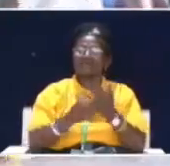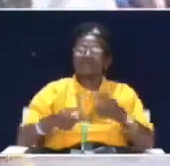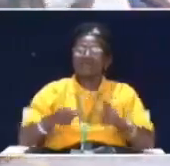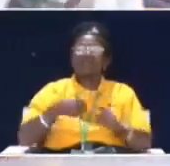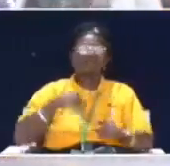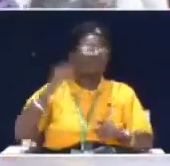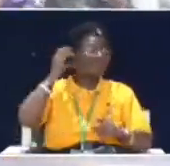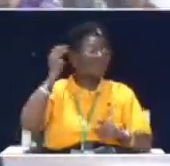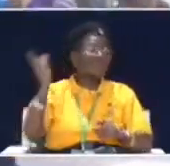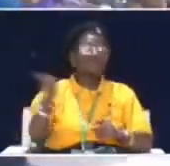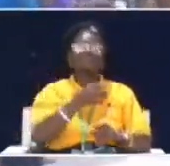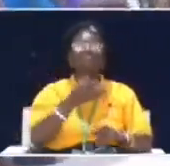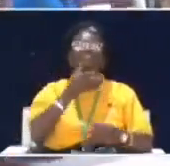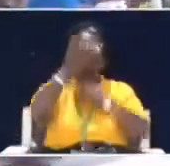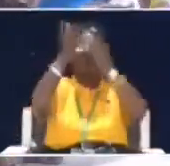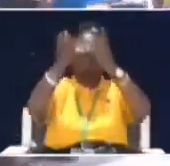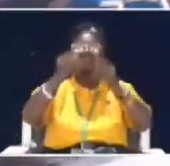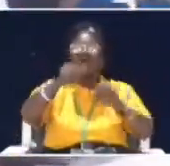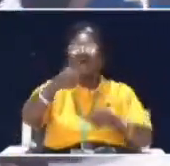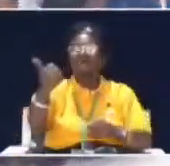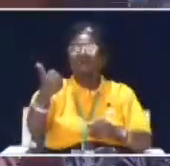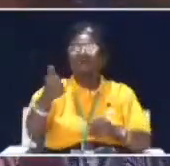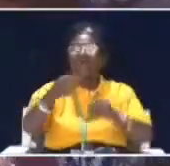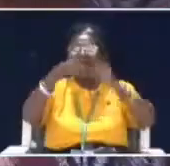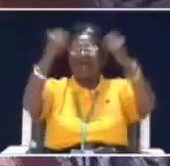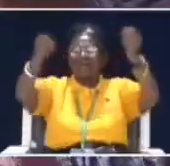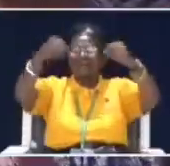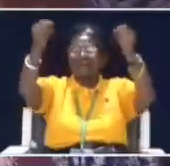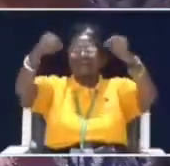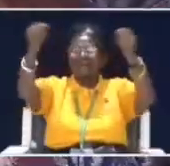hallelujah. And then you'll